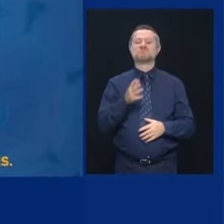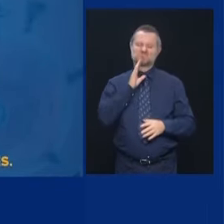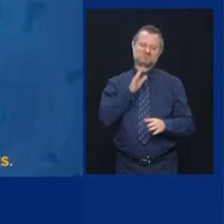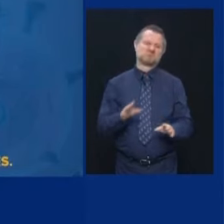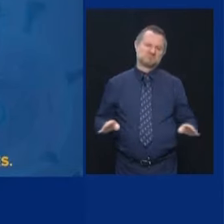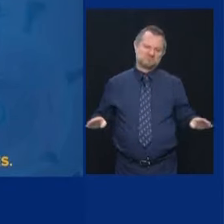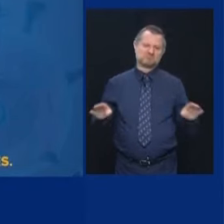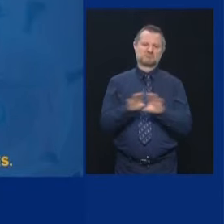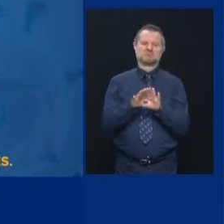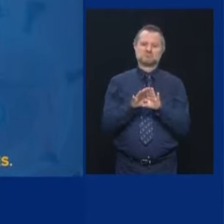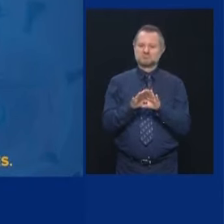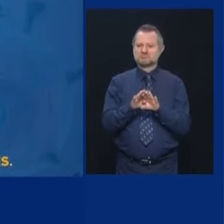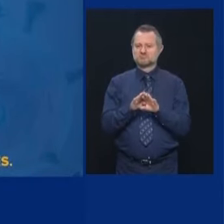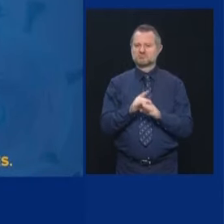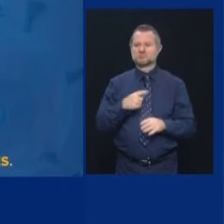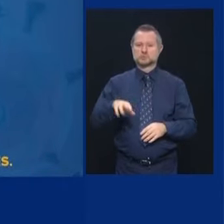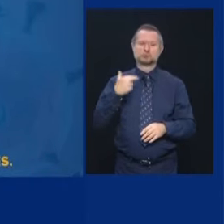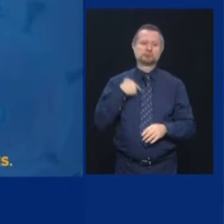the religious institutions.